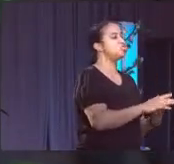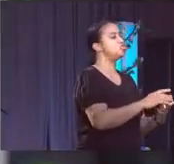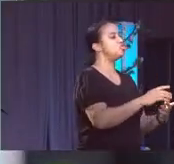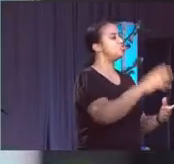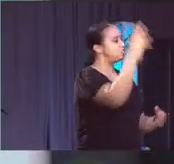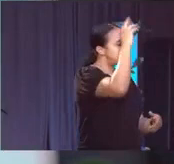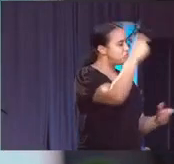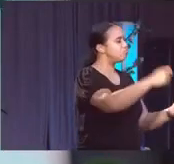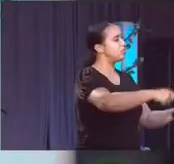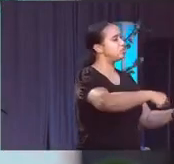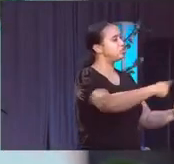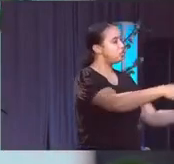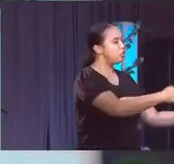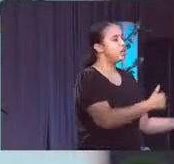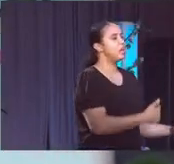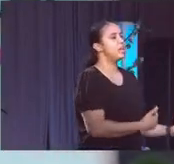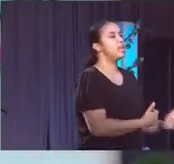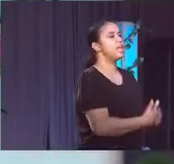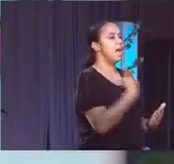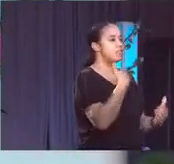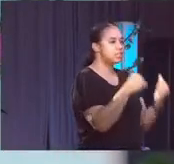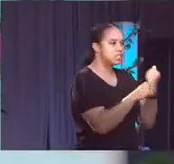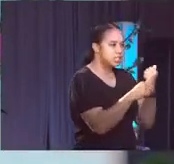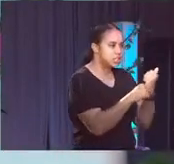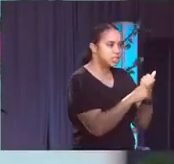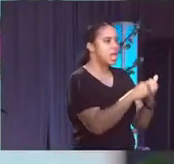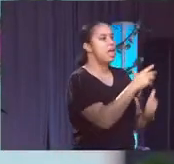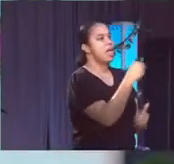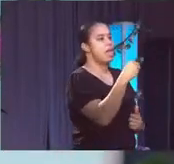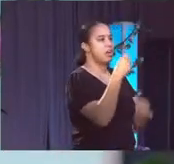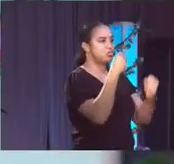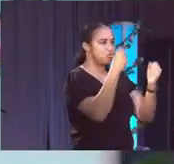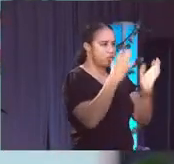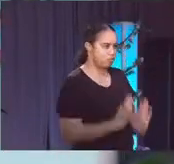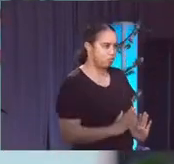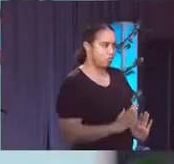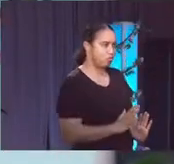Brother got an assistant and a driver.